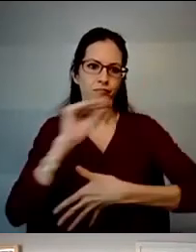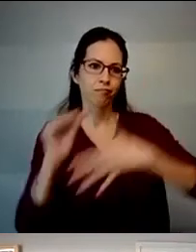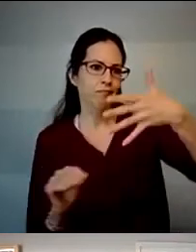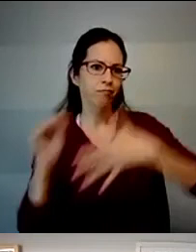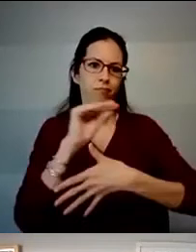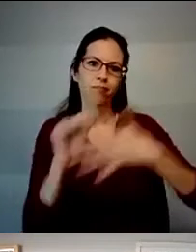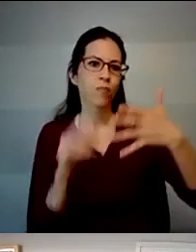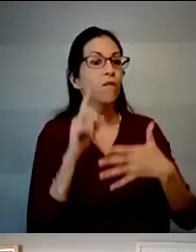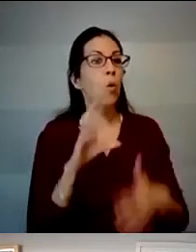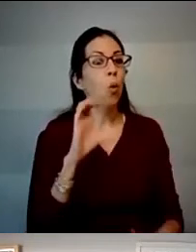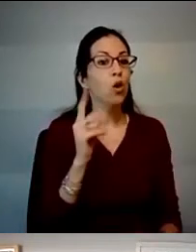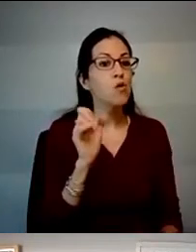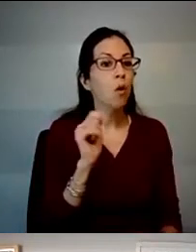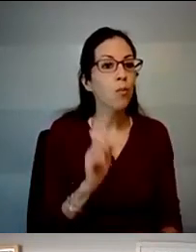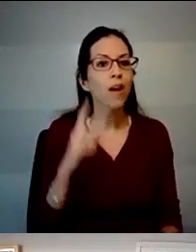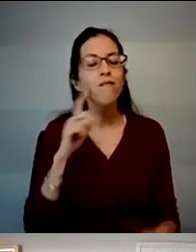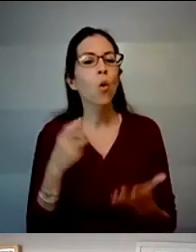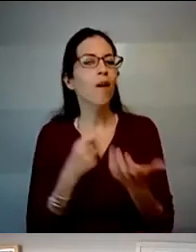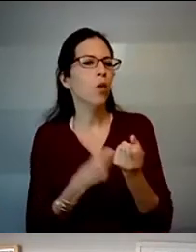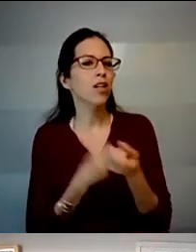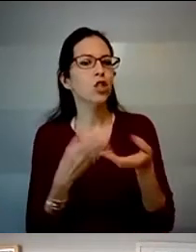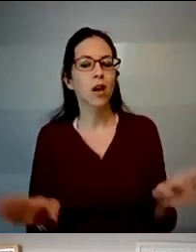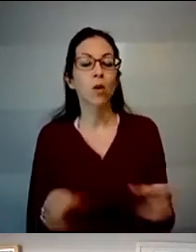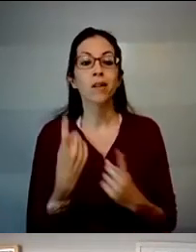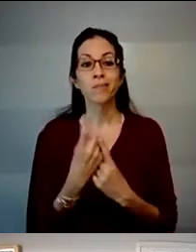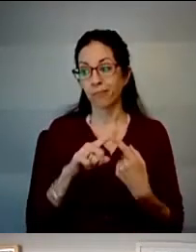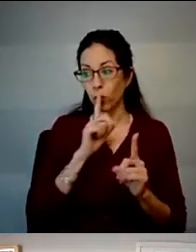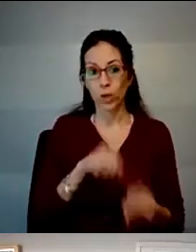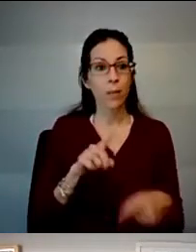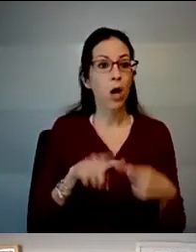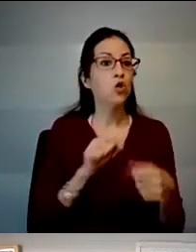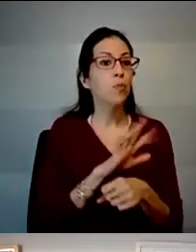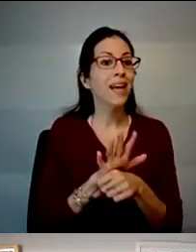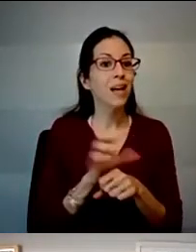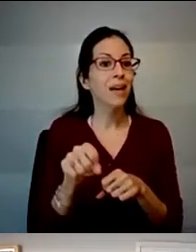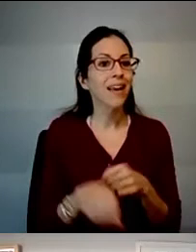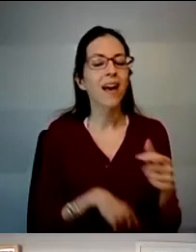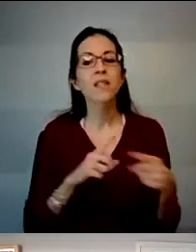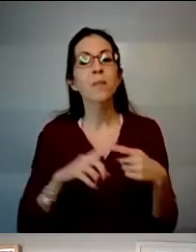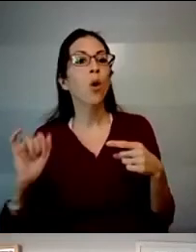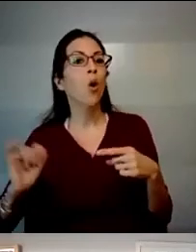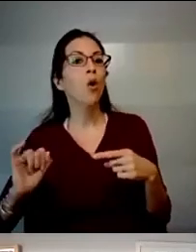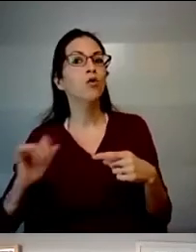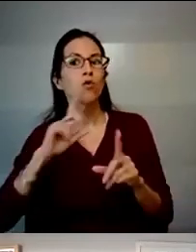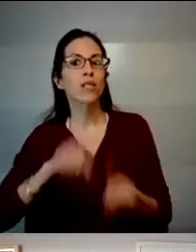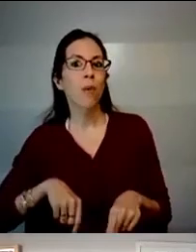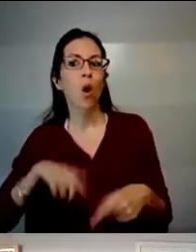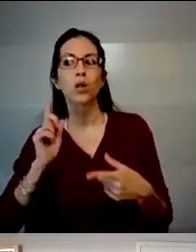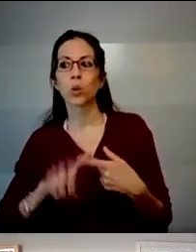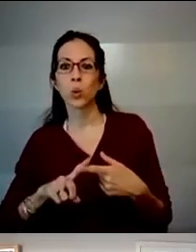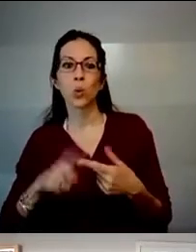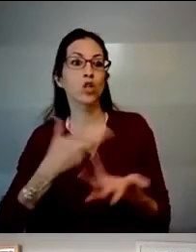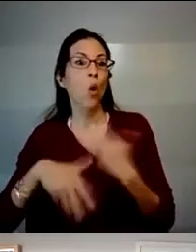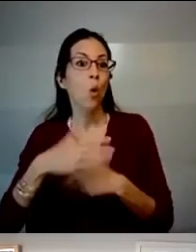general, one in response to the pandemic, but also kind of in a broader response to social shifts and